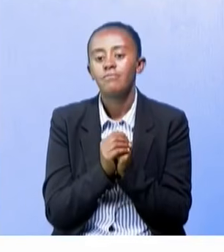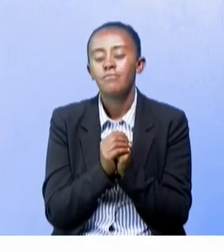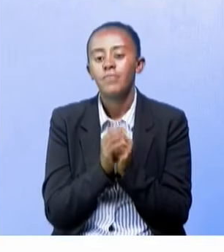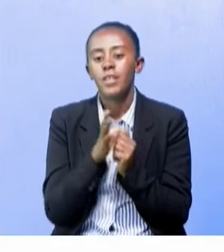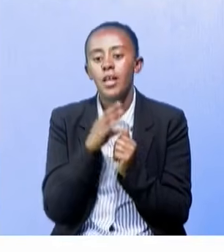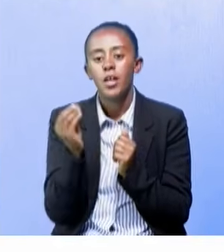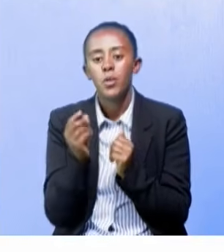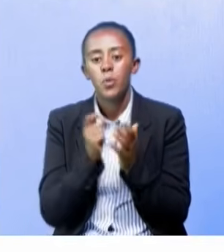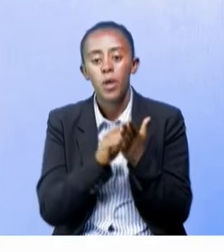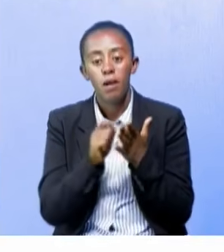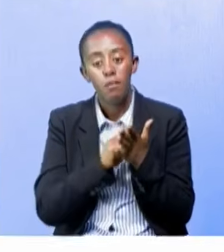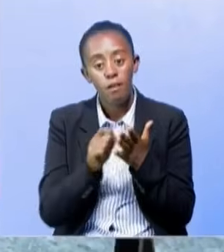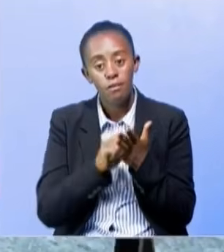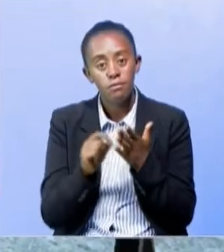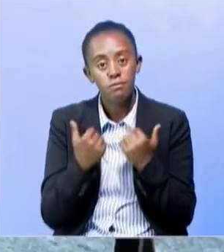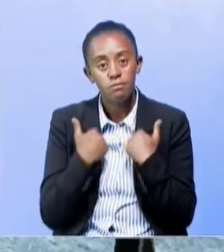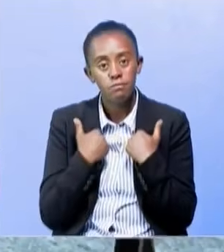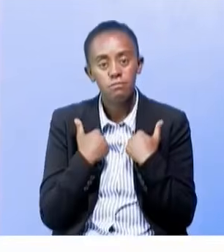And also we can write here